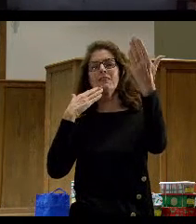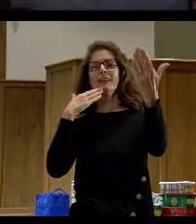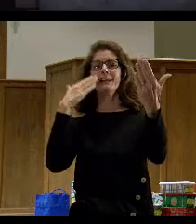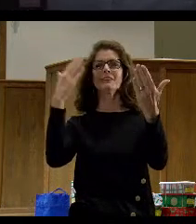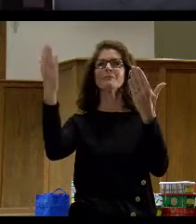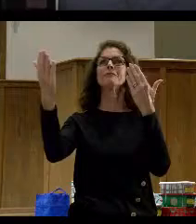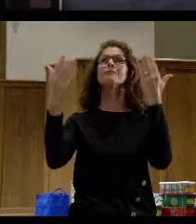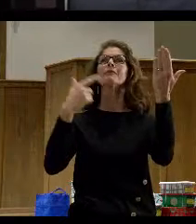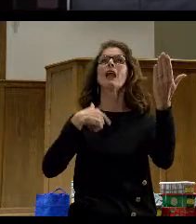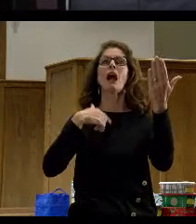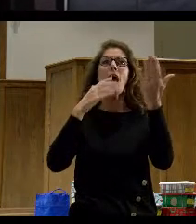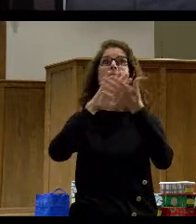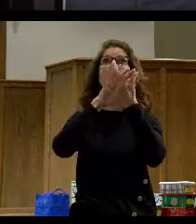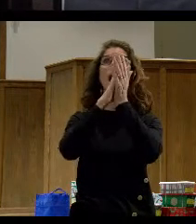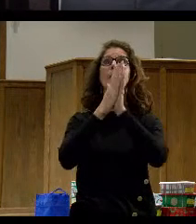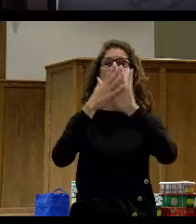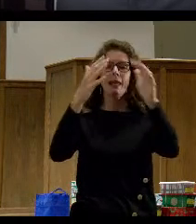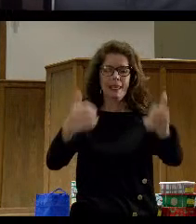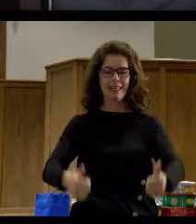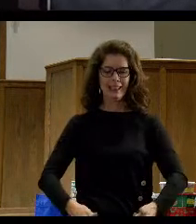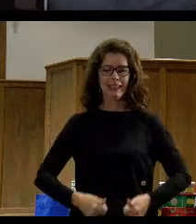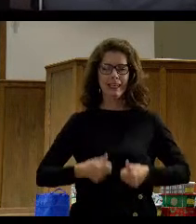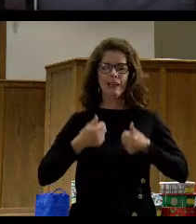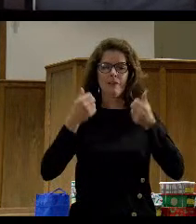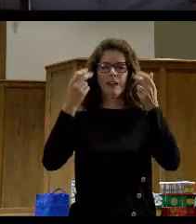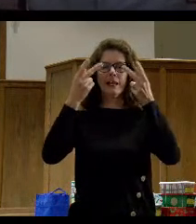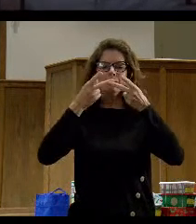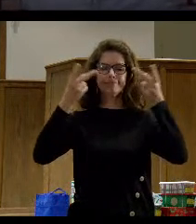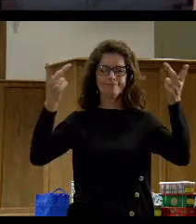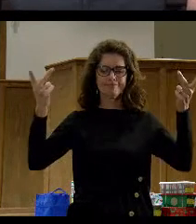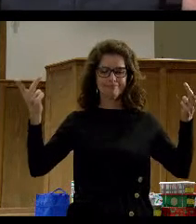thanksgiving, I'll be a living